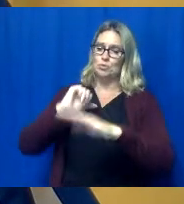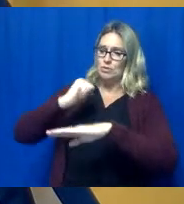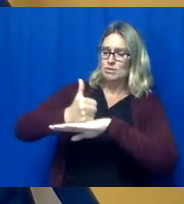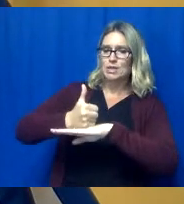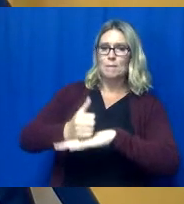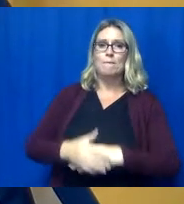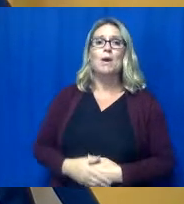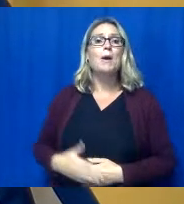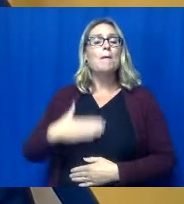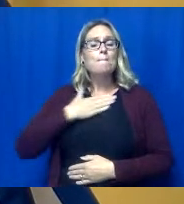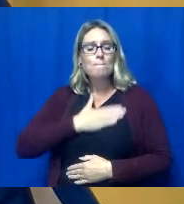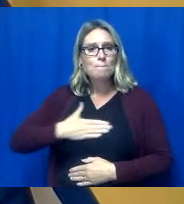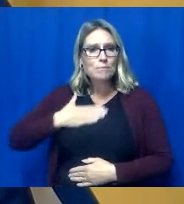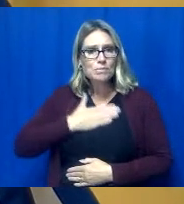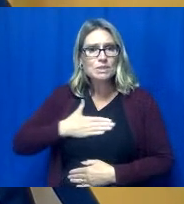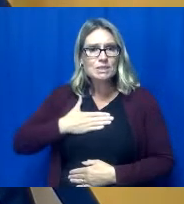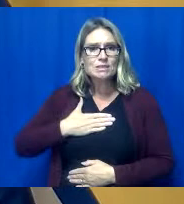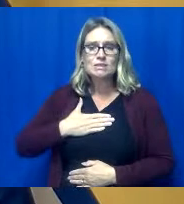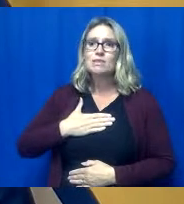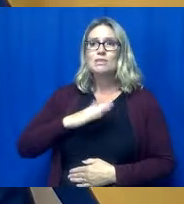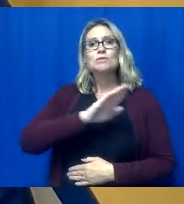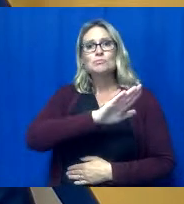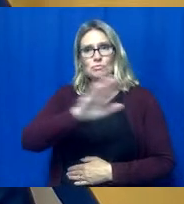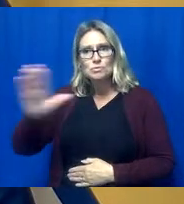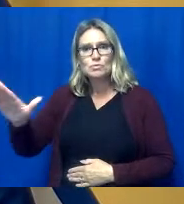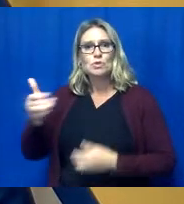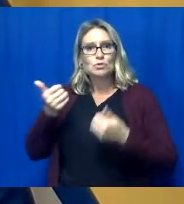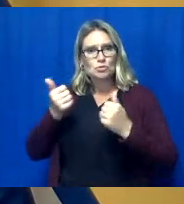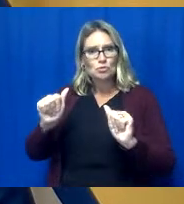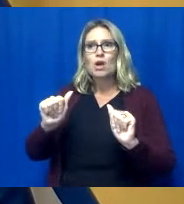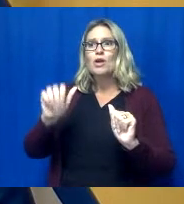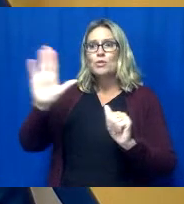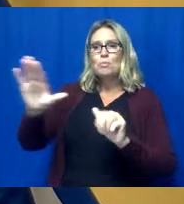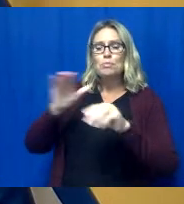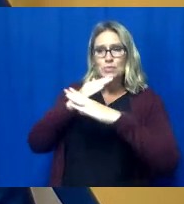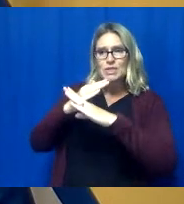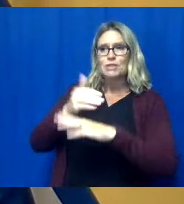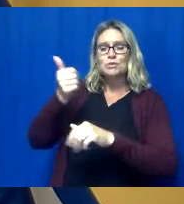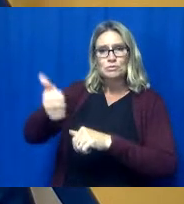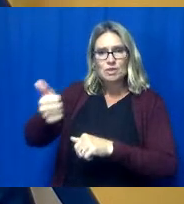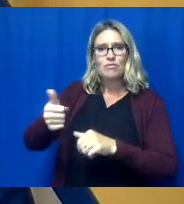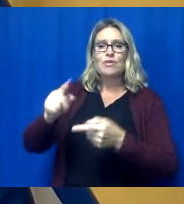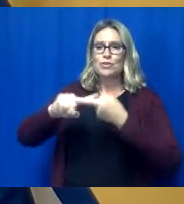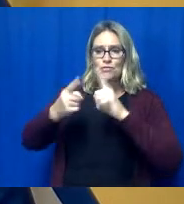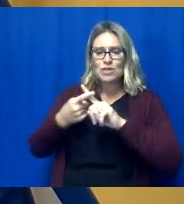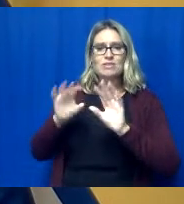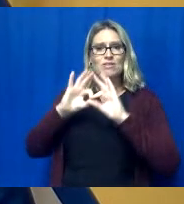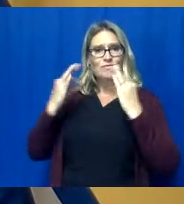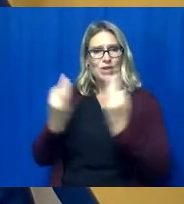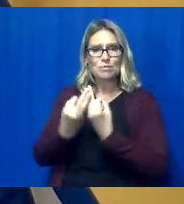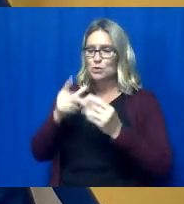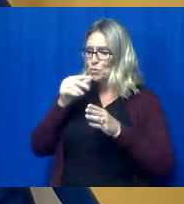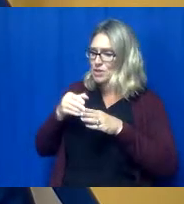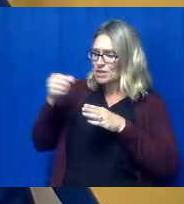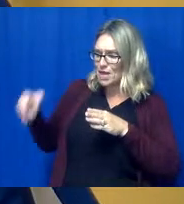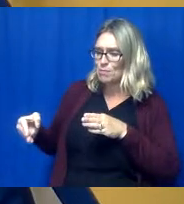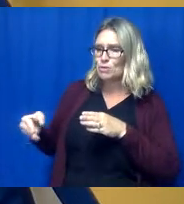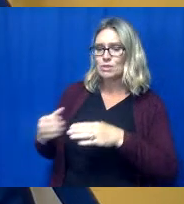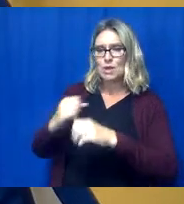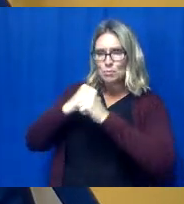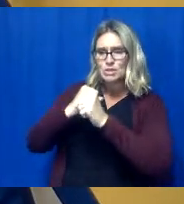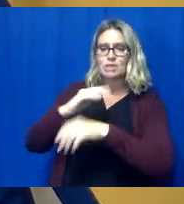Please continue to do your part to protect yourself, your family, your friends, and your neighbors. Thank you.